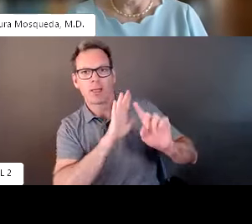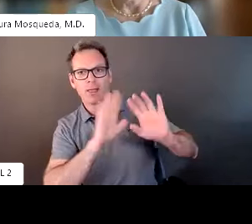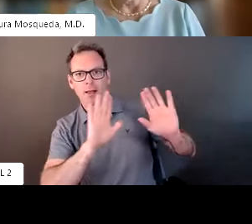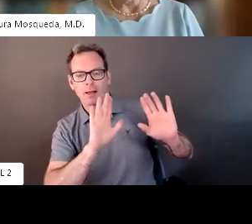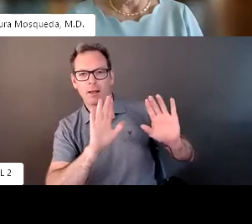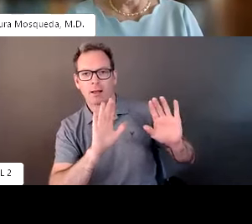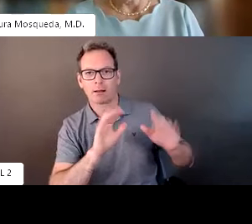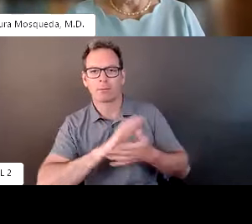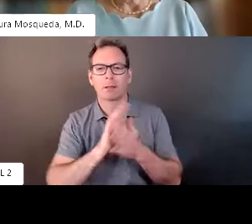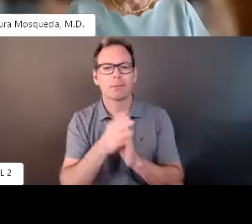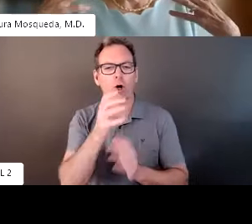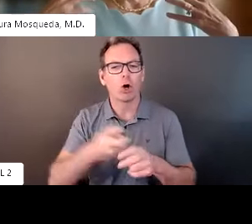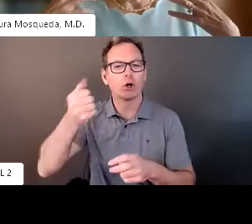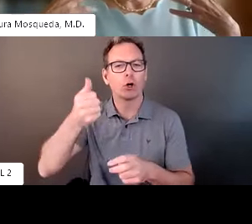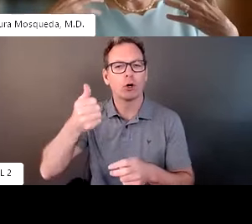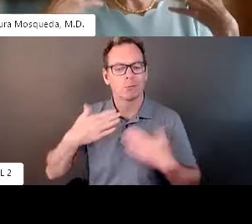ourselves.